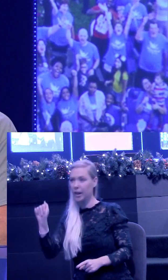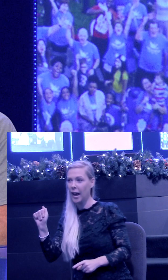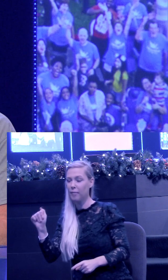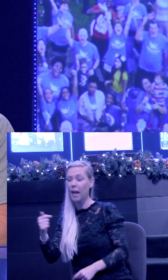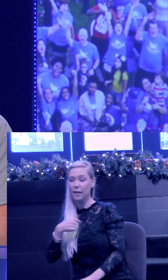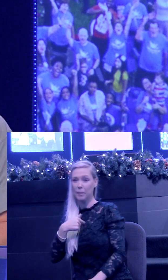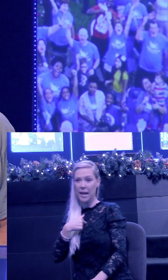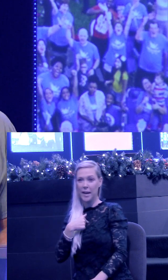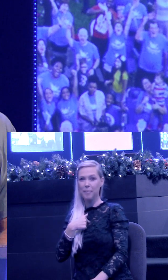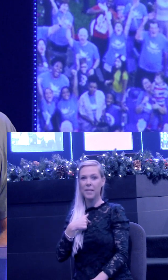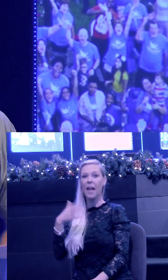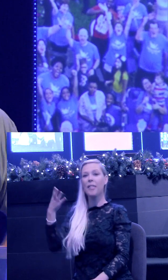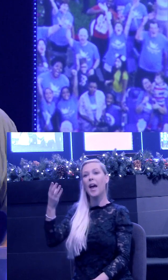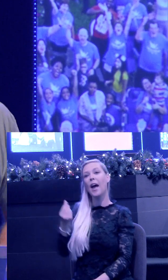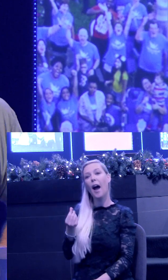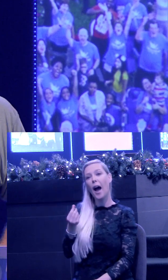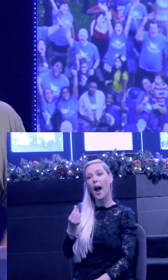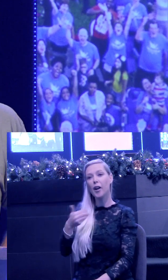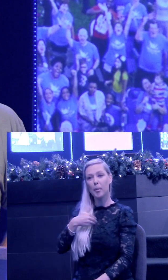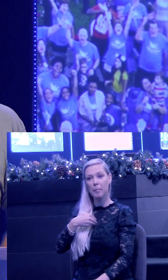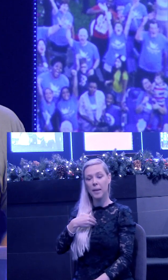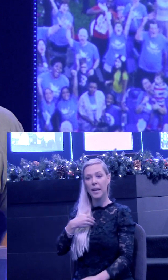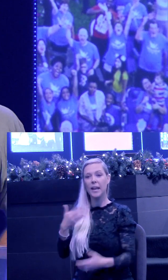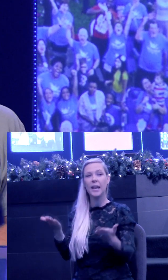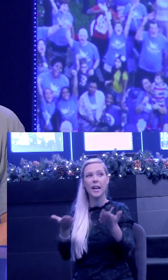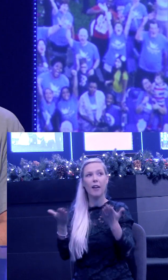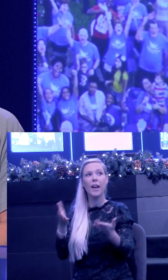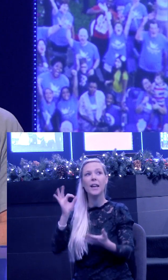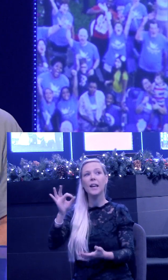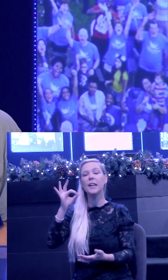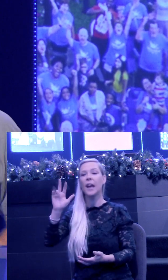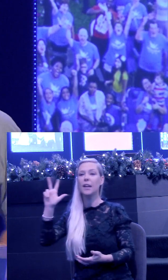hired me in 1993 and the fall. It